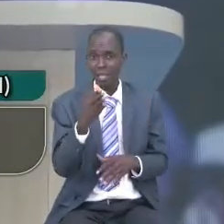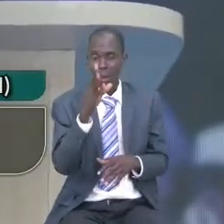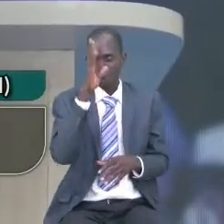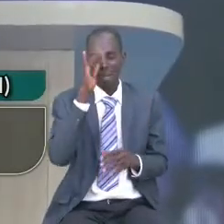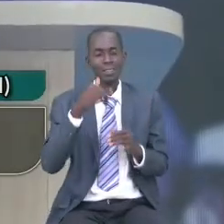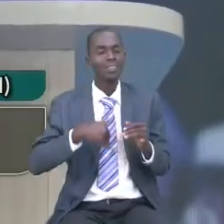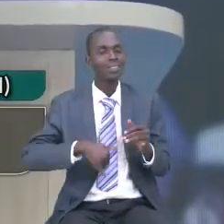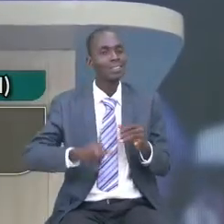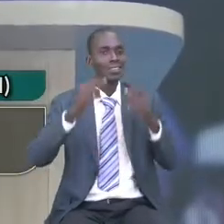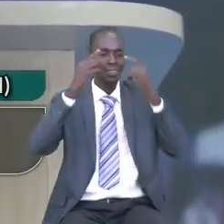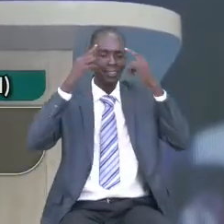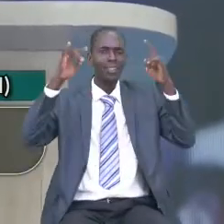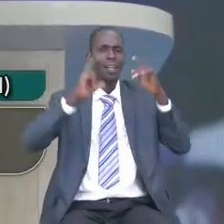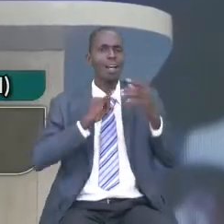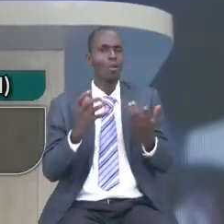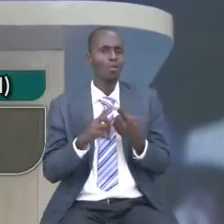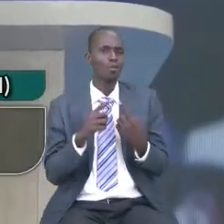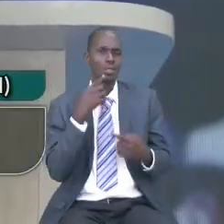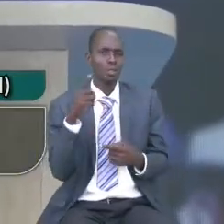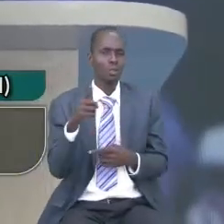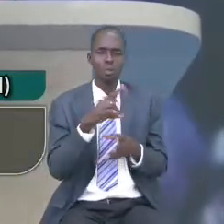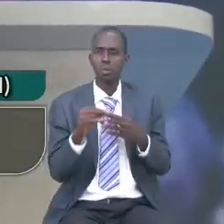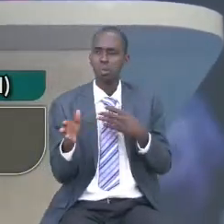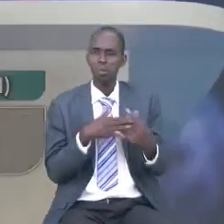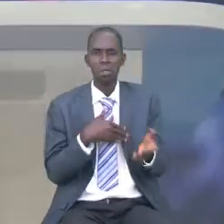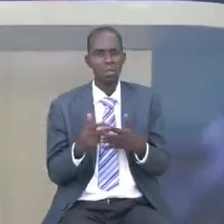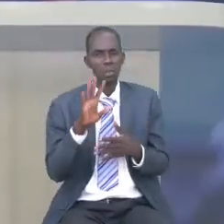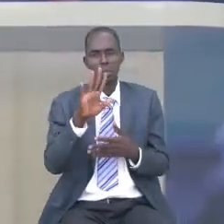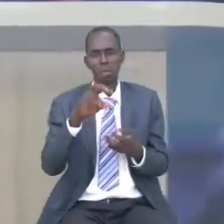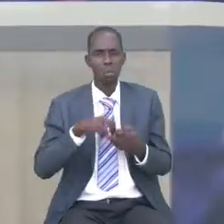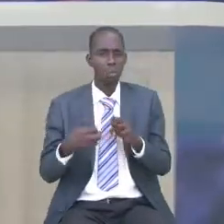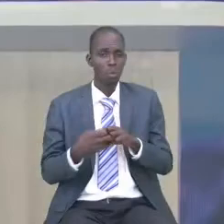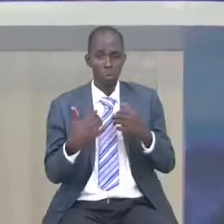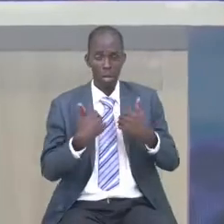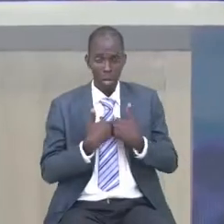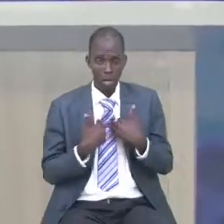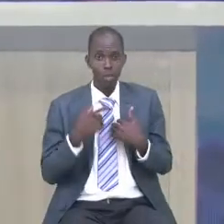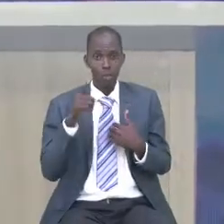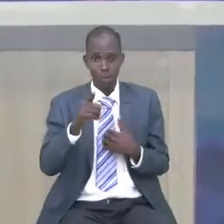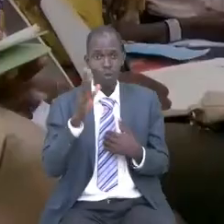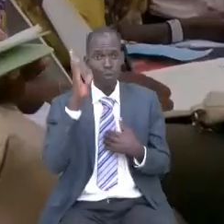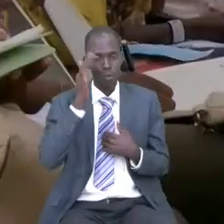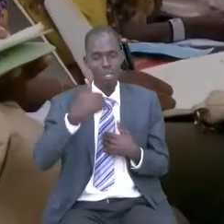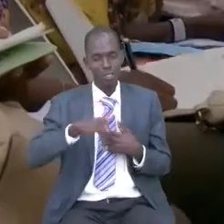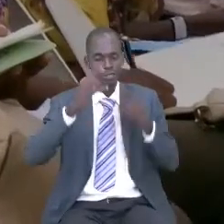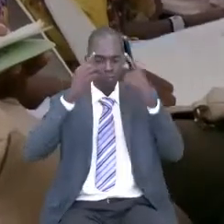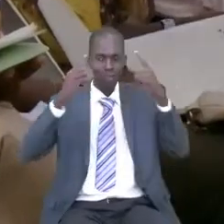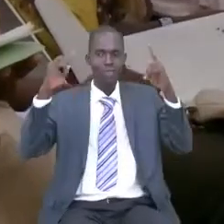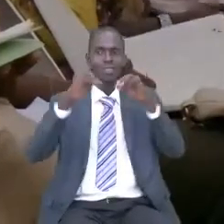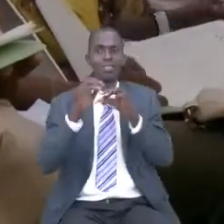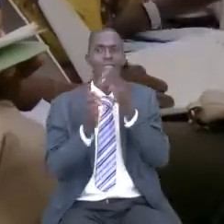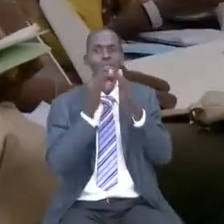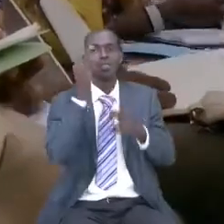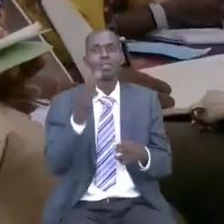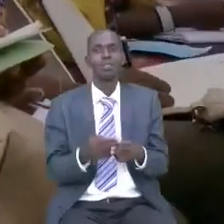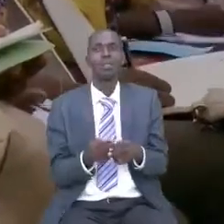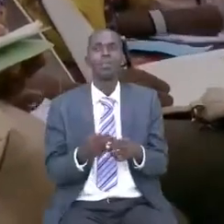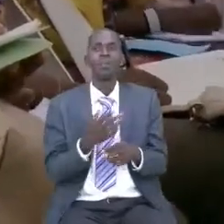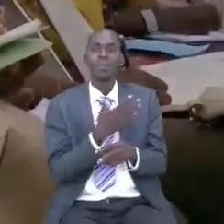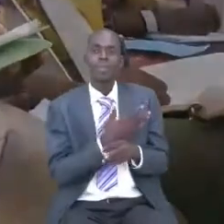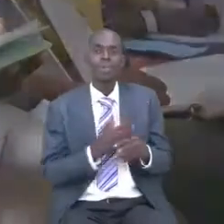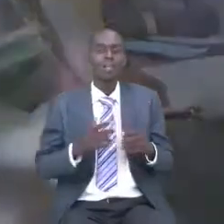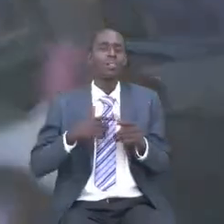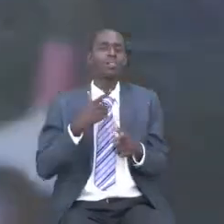you here today, whatever problems you've got, you will still succeed. And